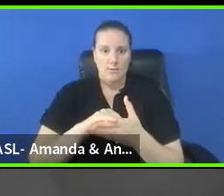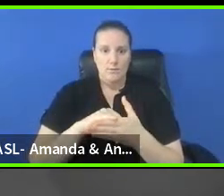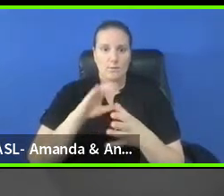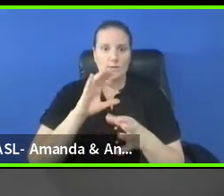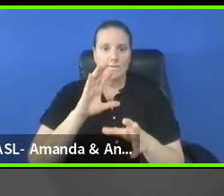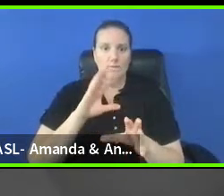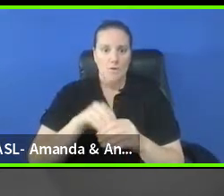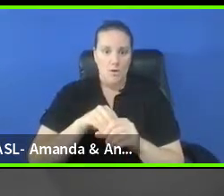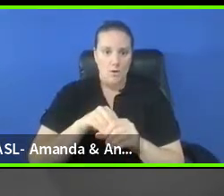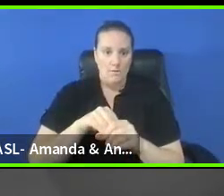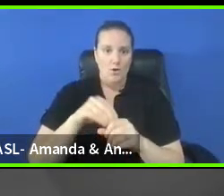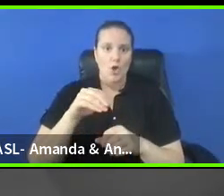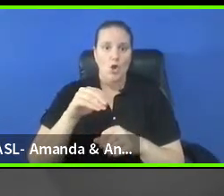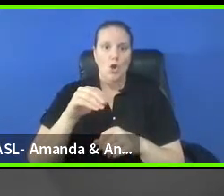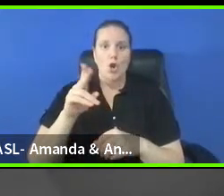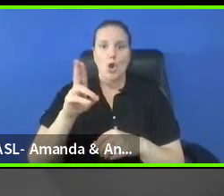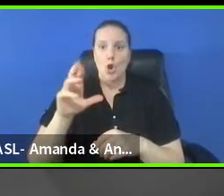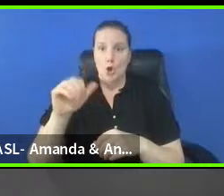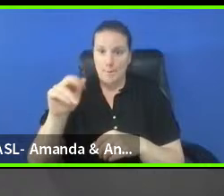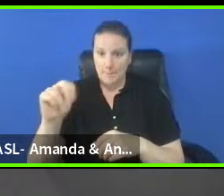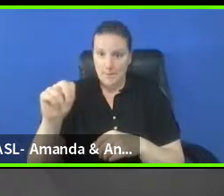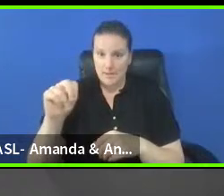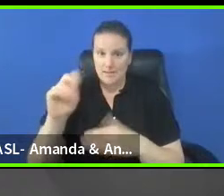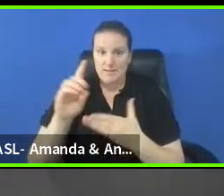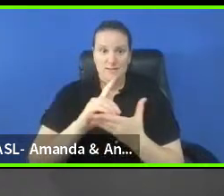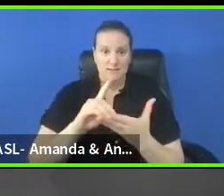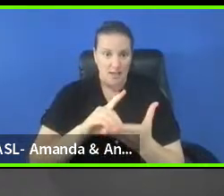of urban design